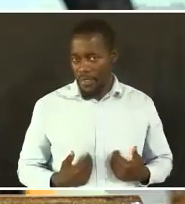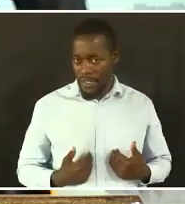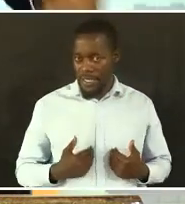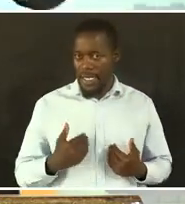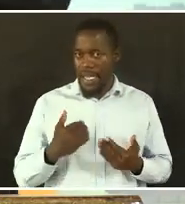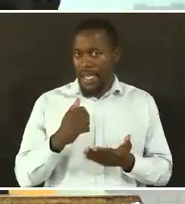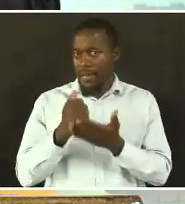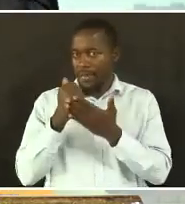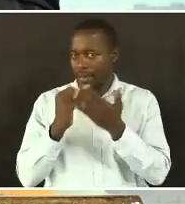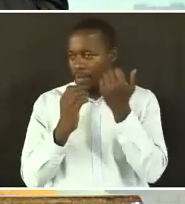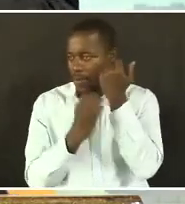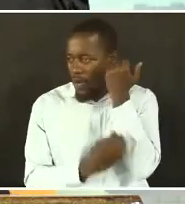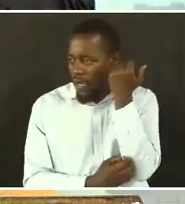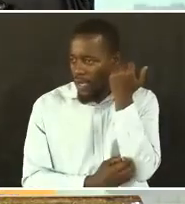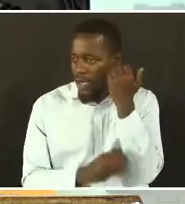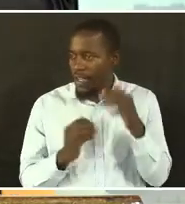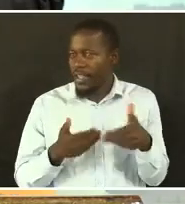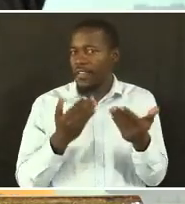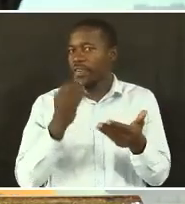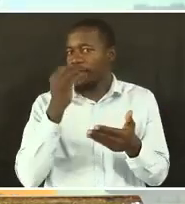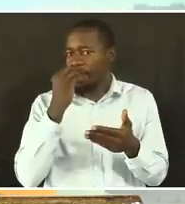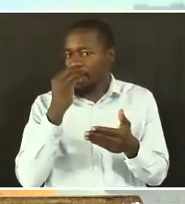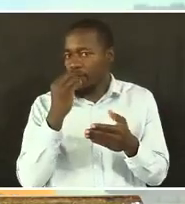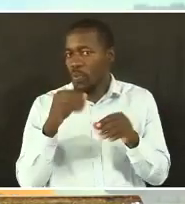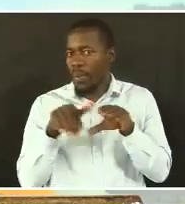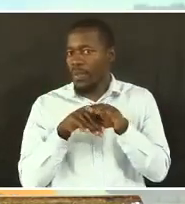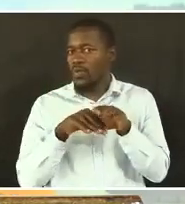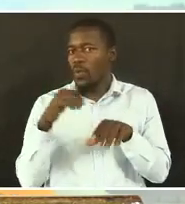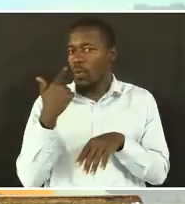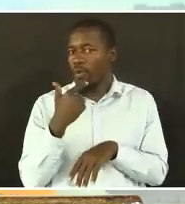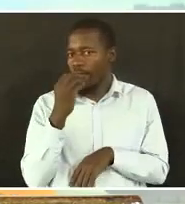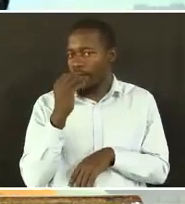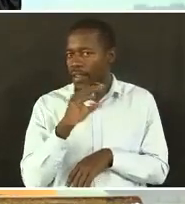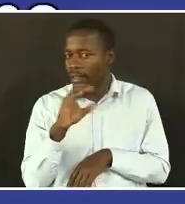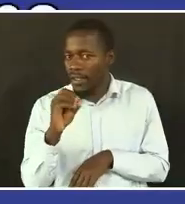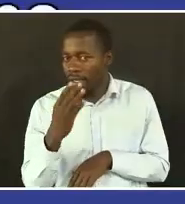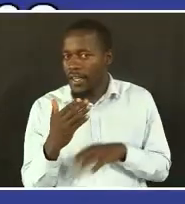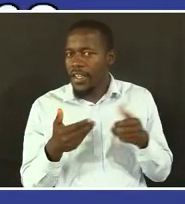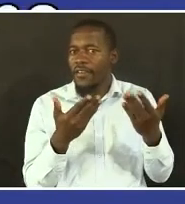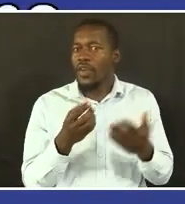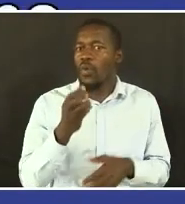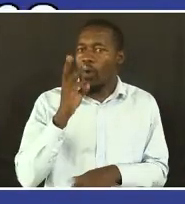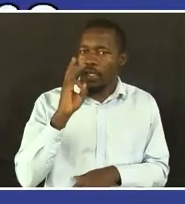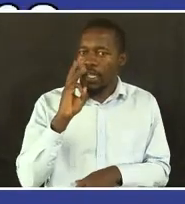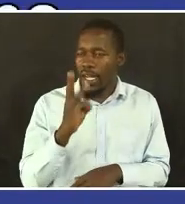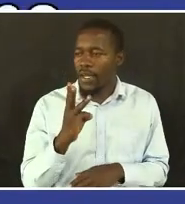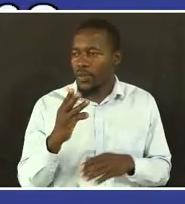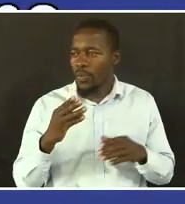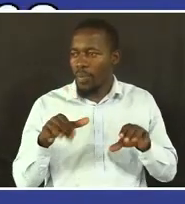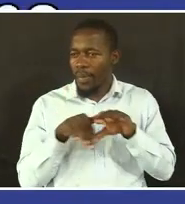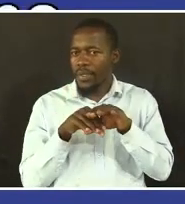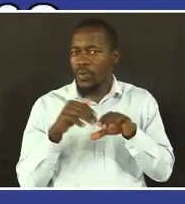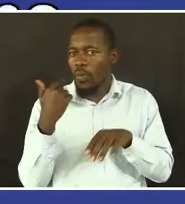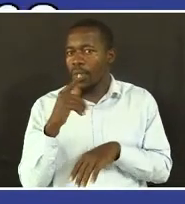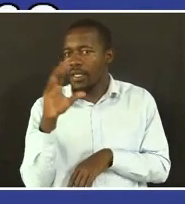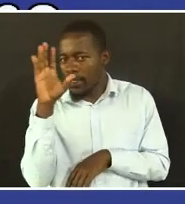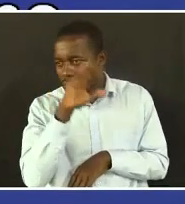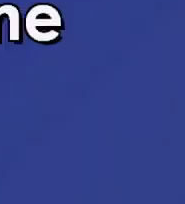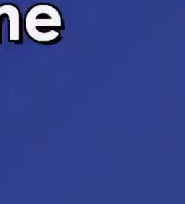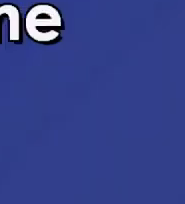come unto thee? The king will answer and say, verily I say unto you,